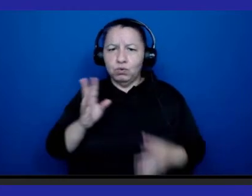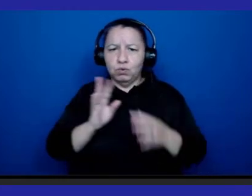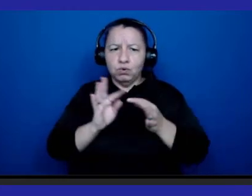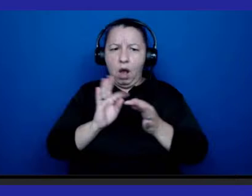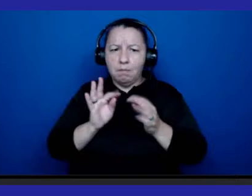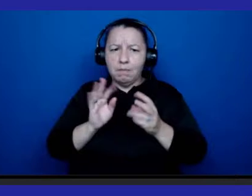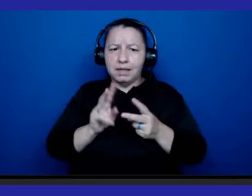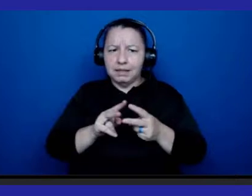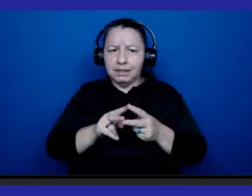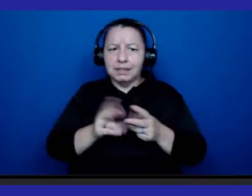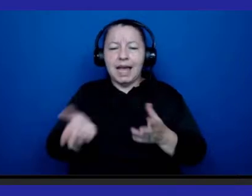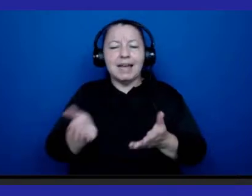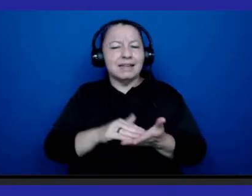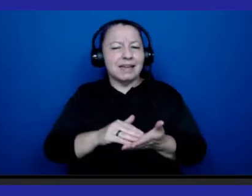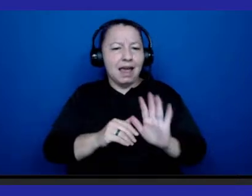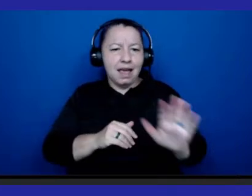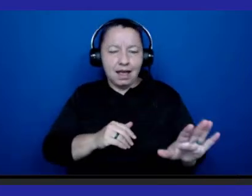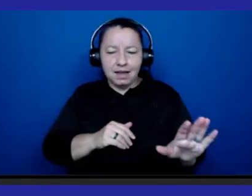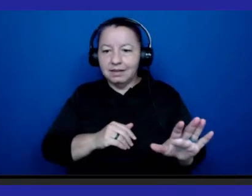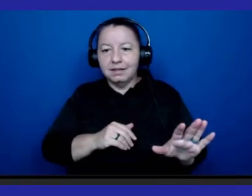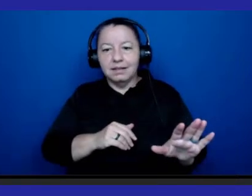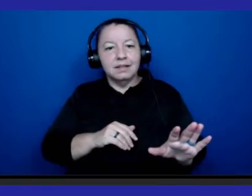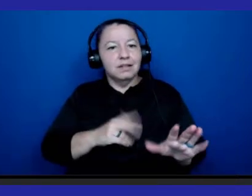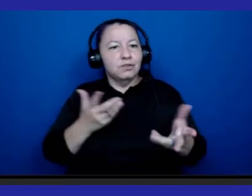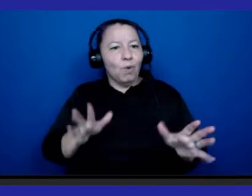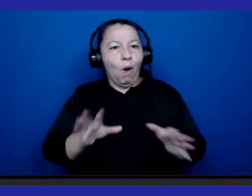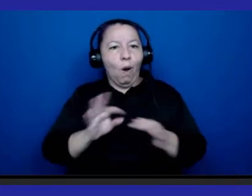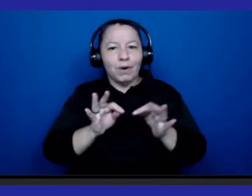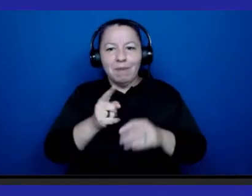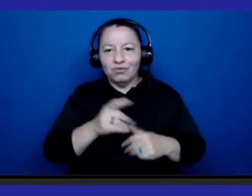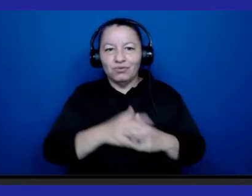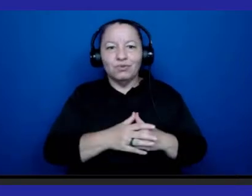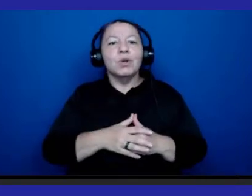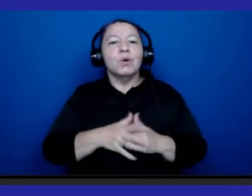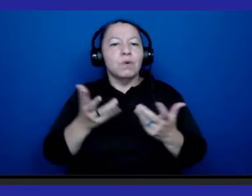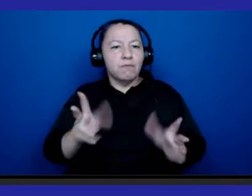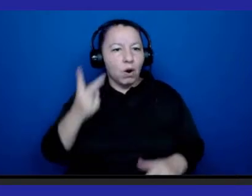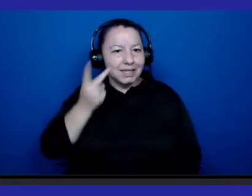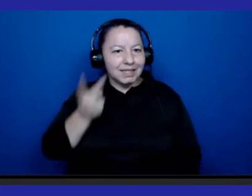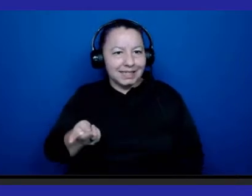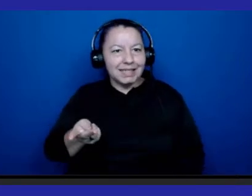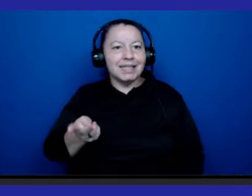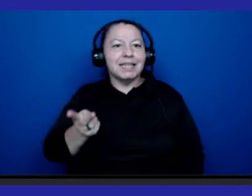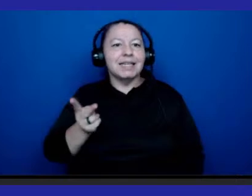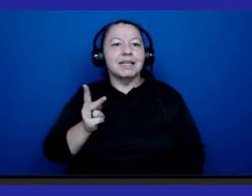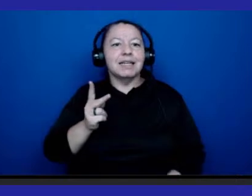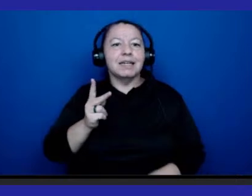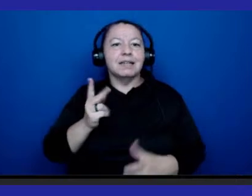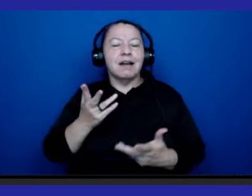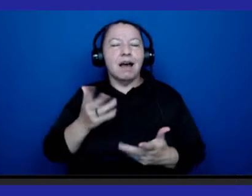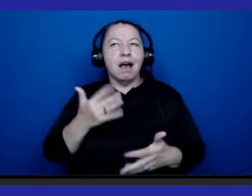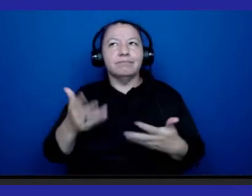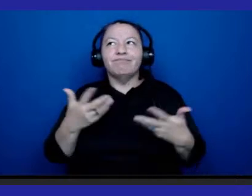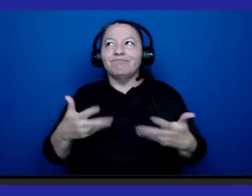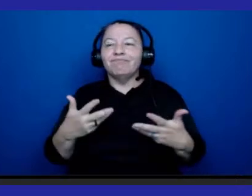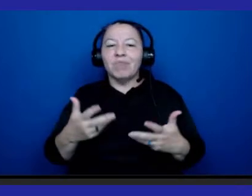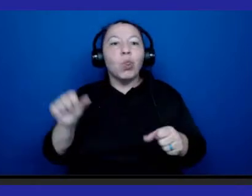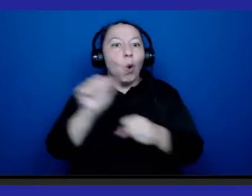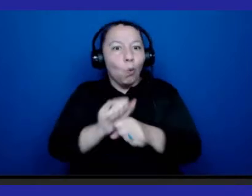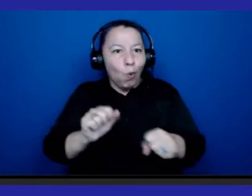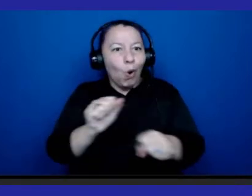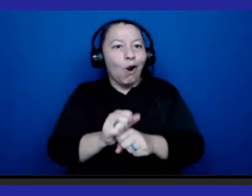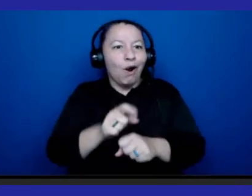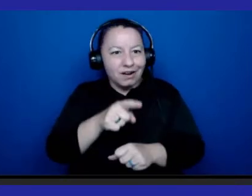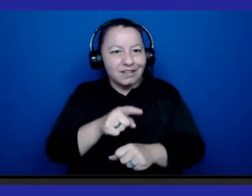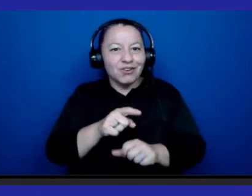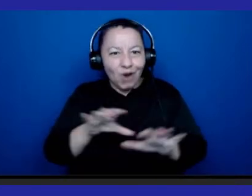just want to, as you mentioned, we have seen the labor that you have put in your team on